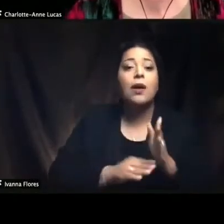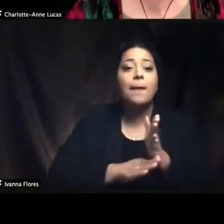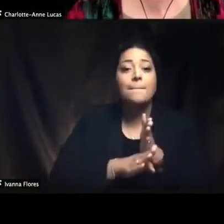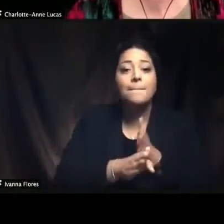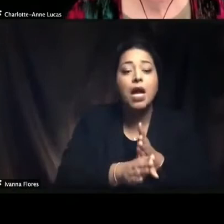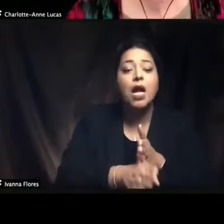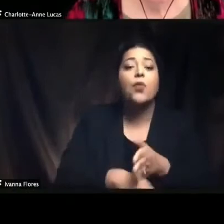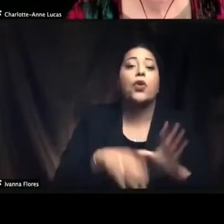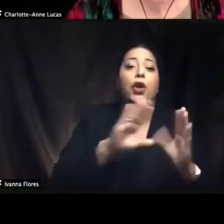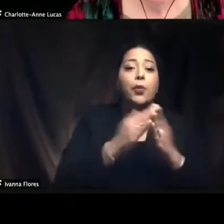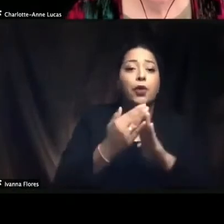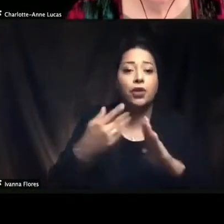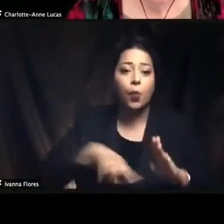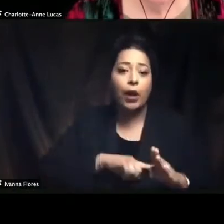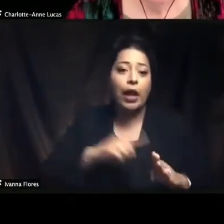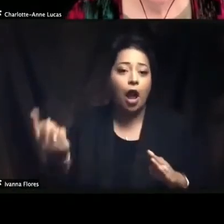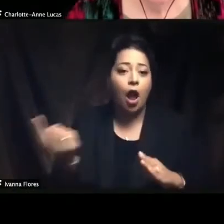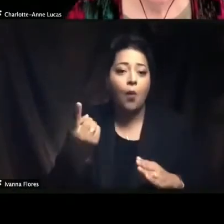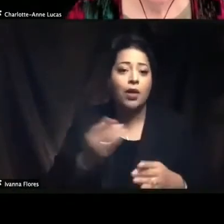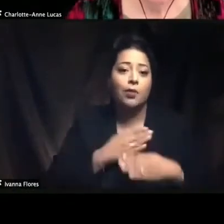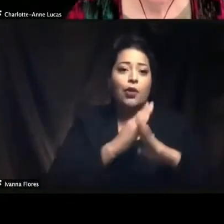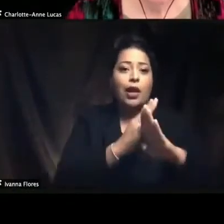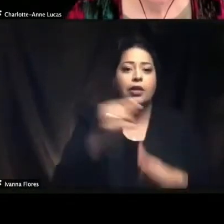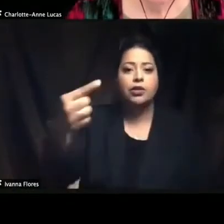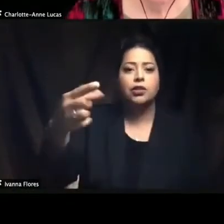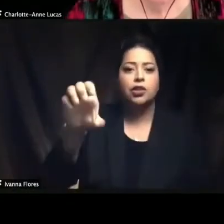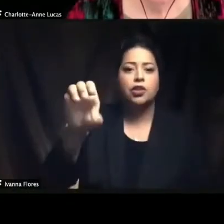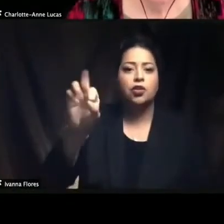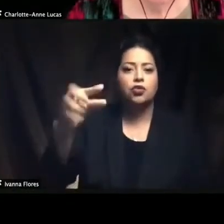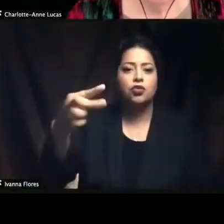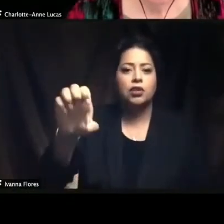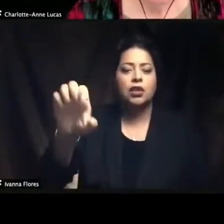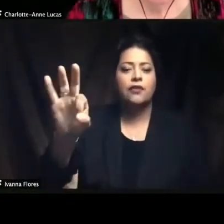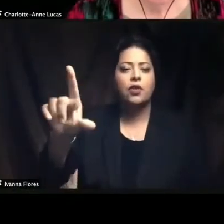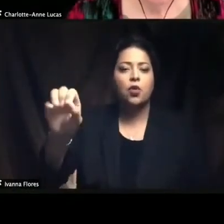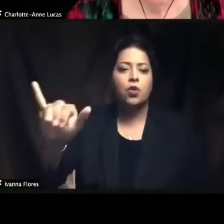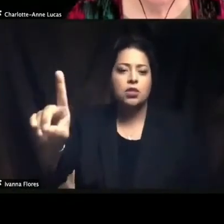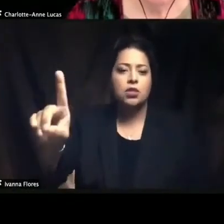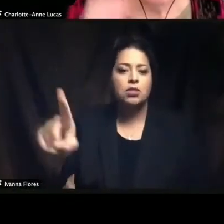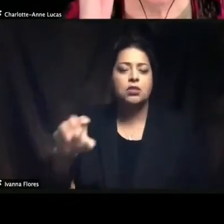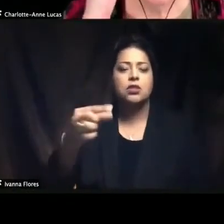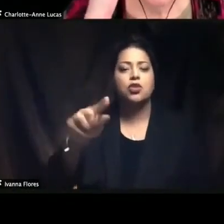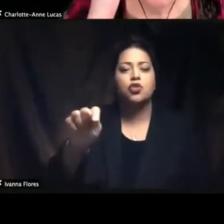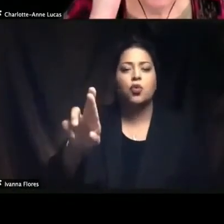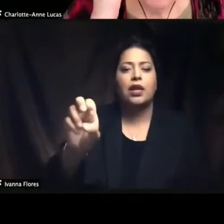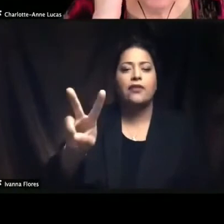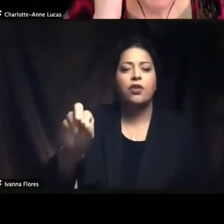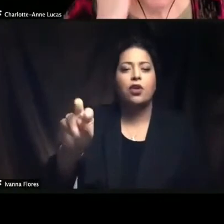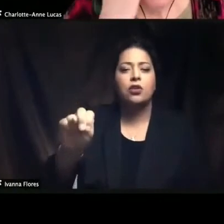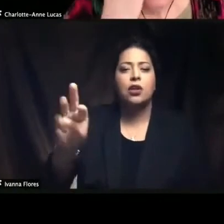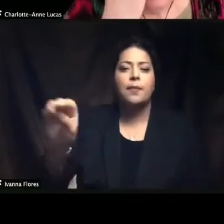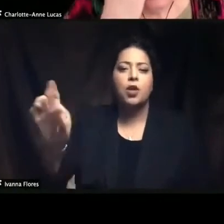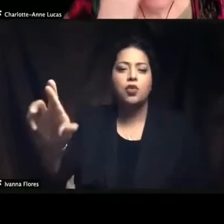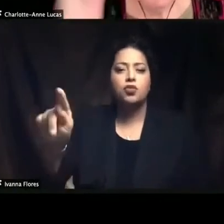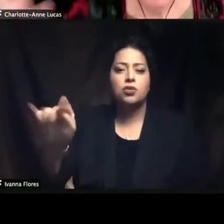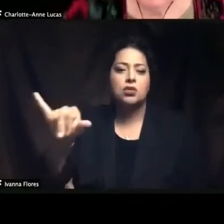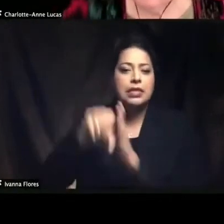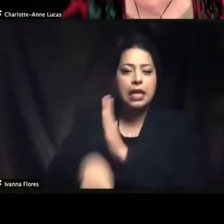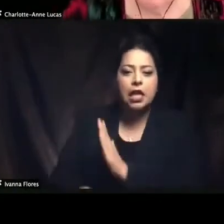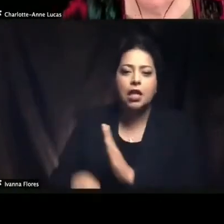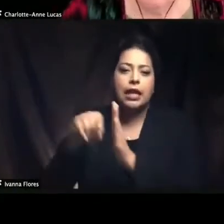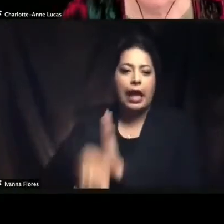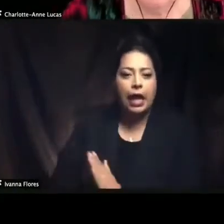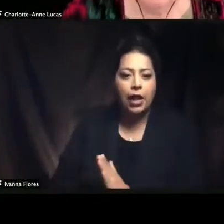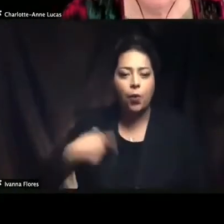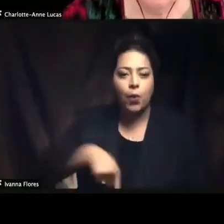defense. George Floyd gets killed. Trayvon Martin gets killed. So now we're on the defense. We have to